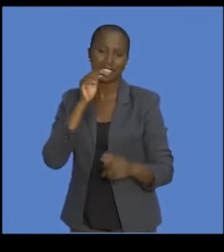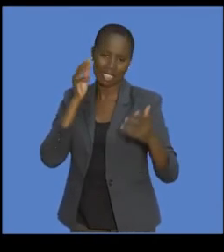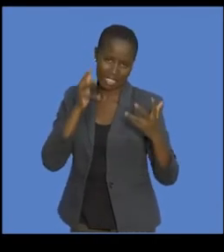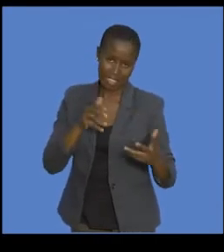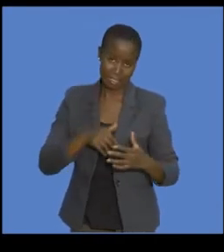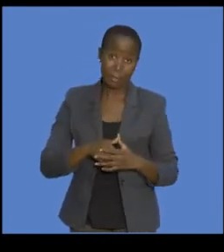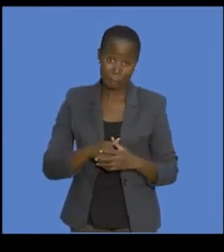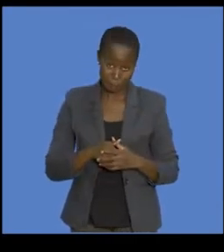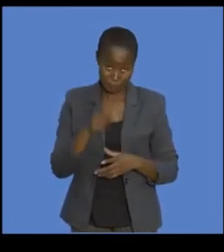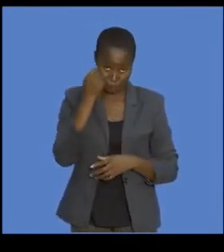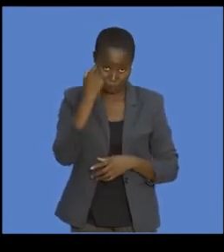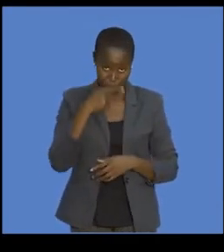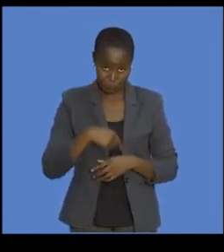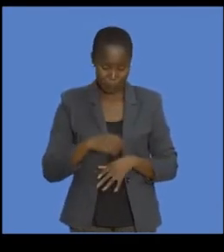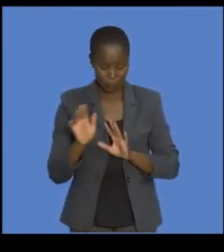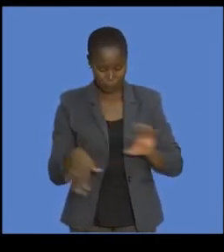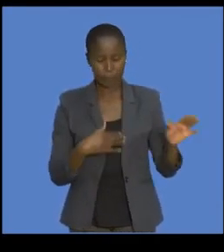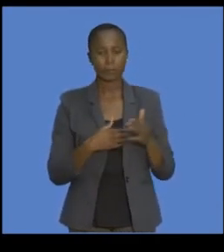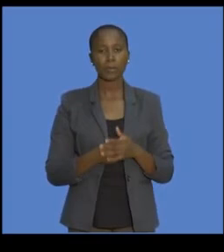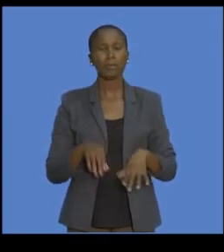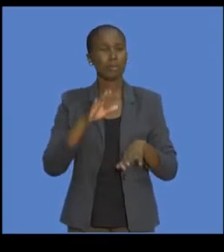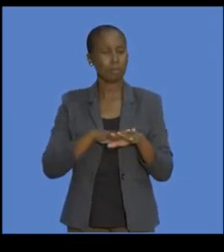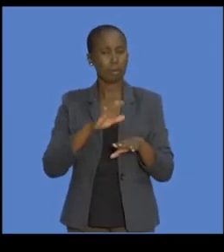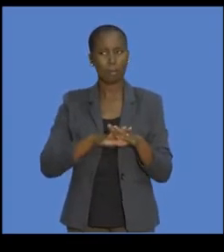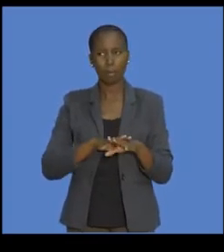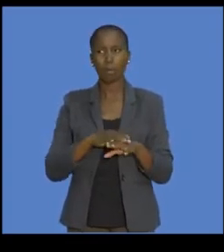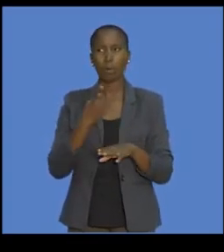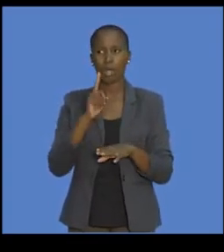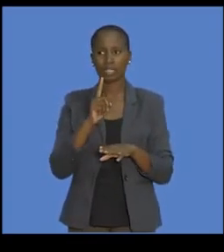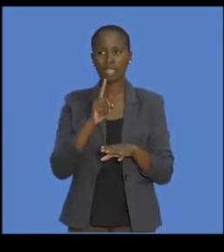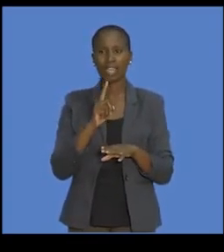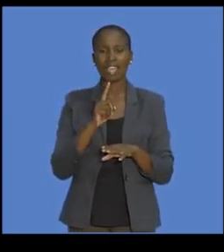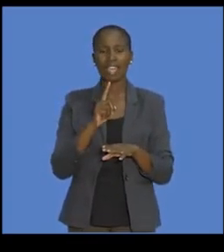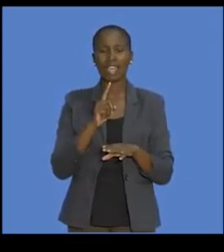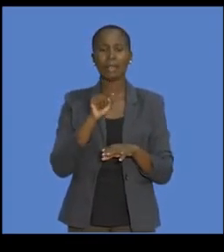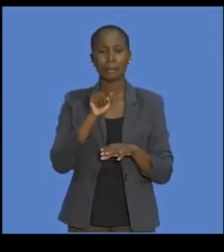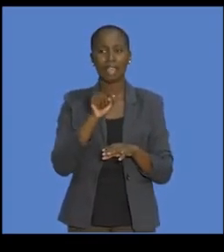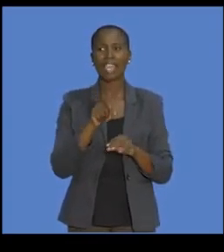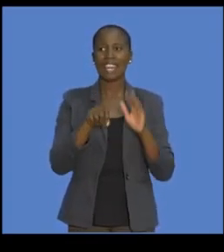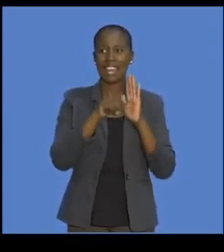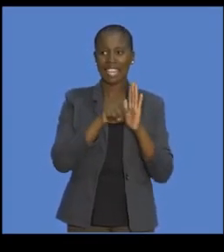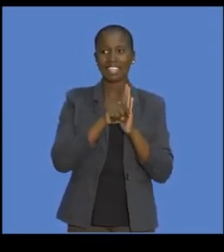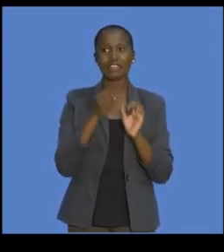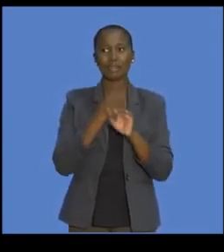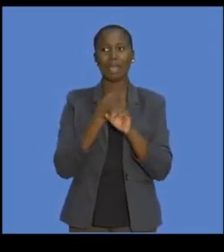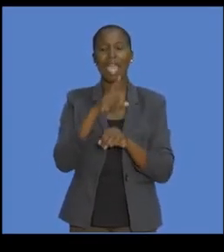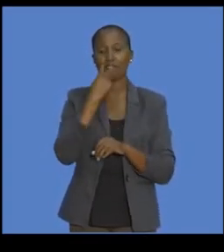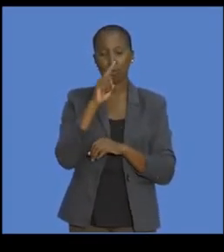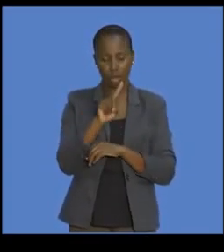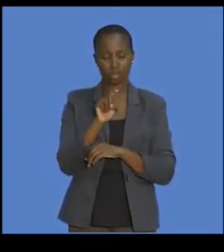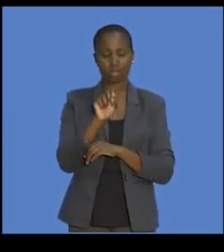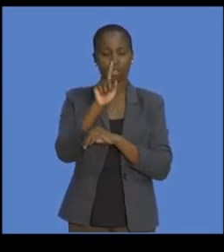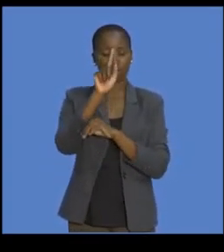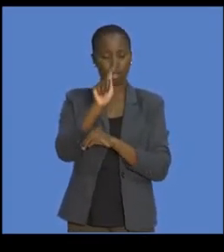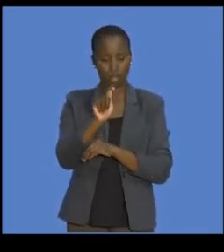Okay, so other examples of negative feedback mechanisms would be the regulation of thyroxine. Thyroxine